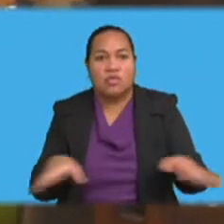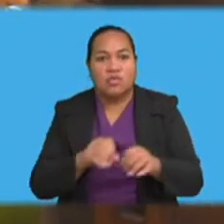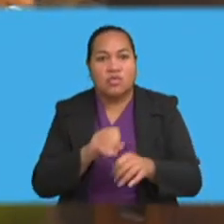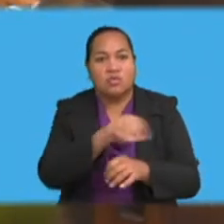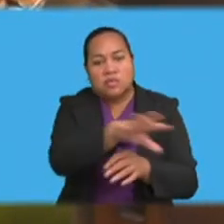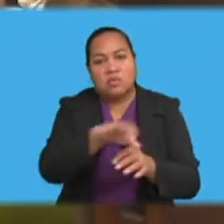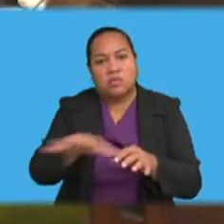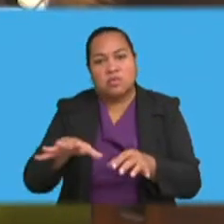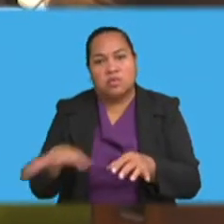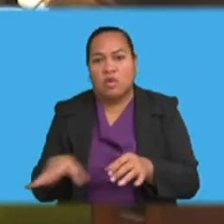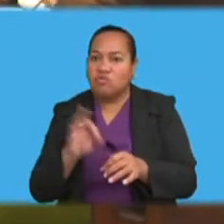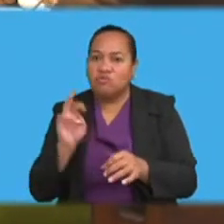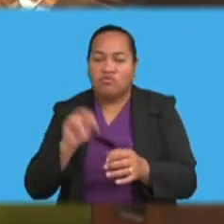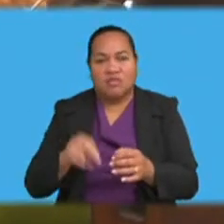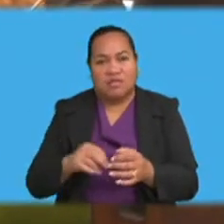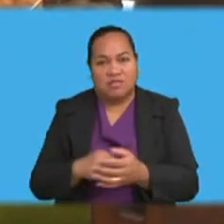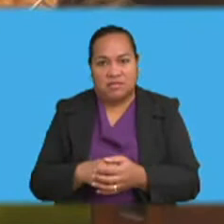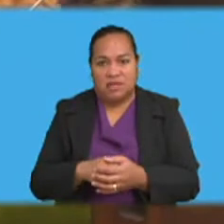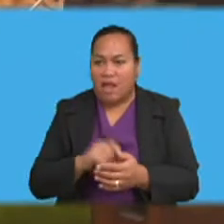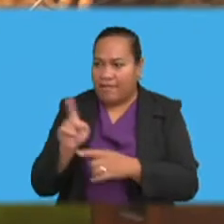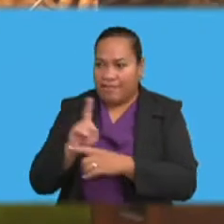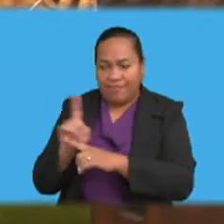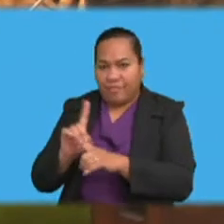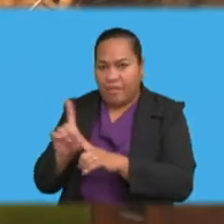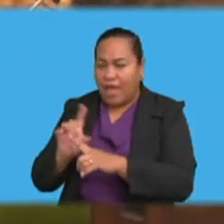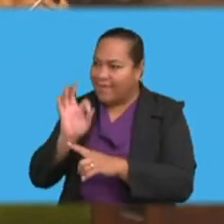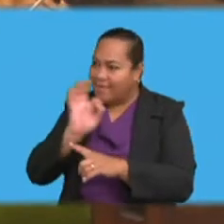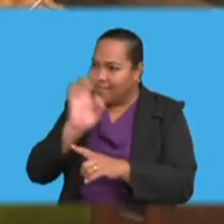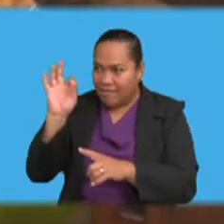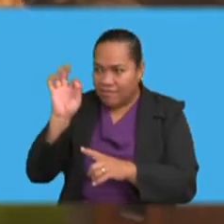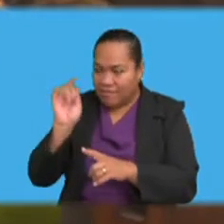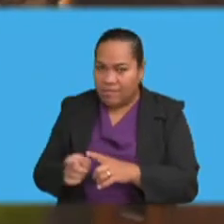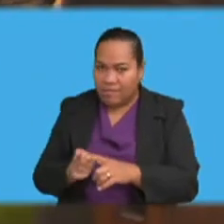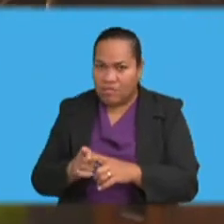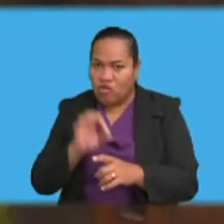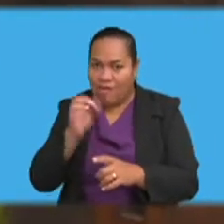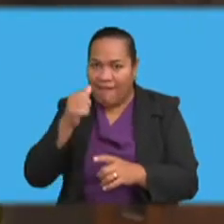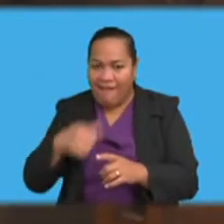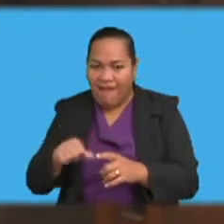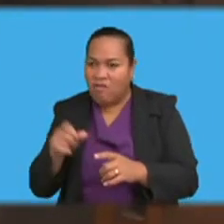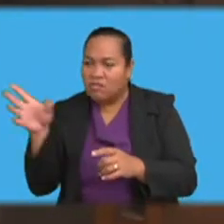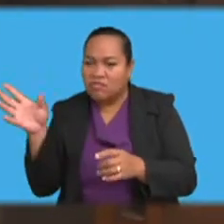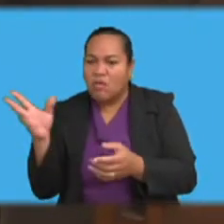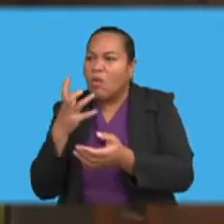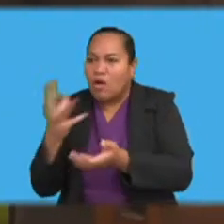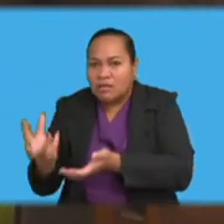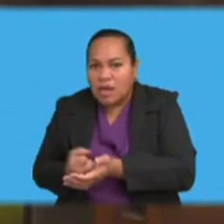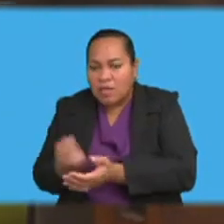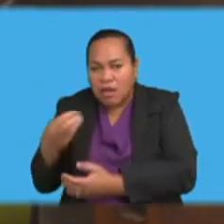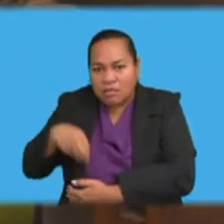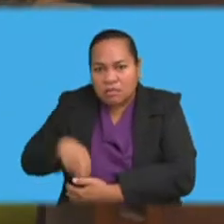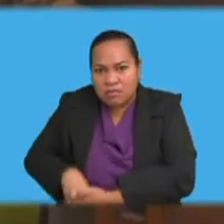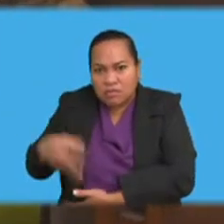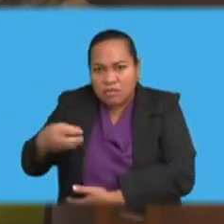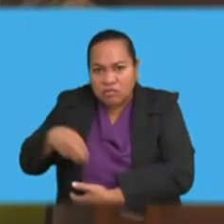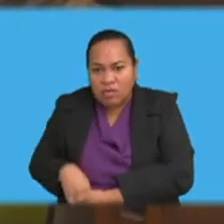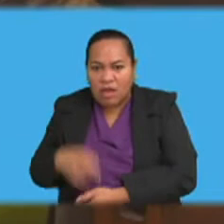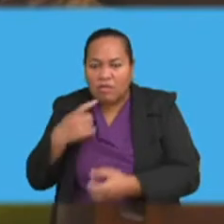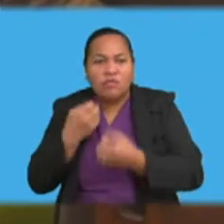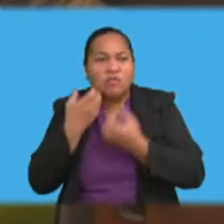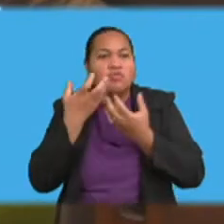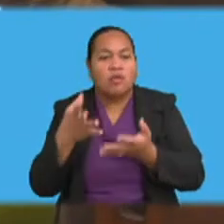service. They should not be allowed to exploit the situation and then earn additional revenue for selling of airtime for